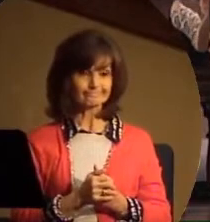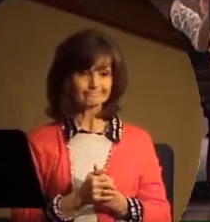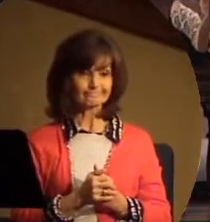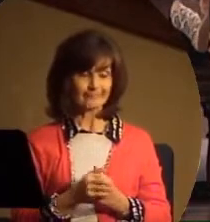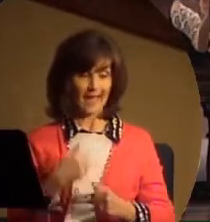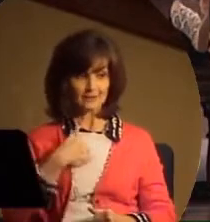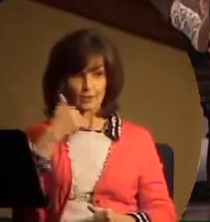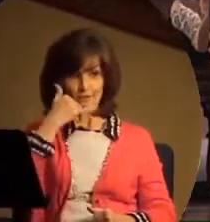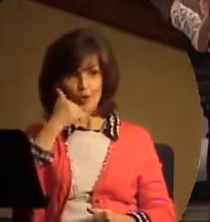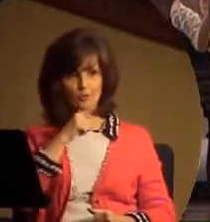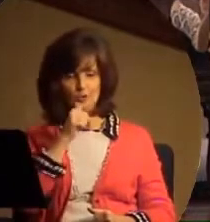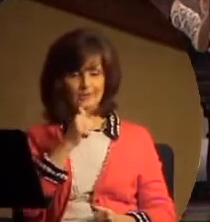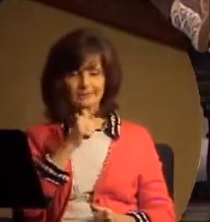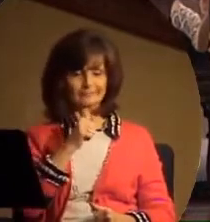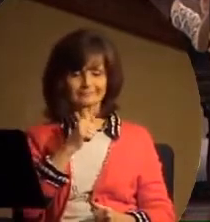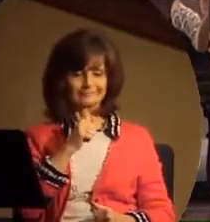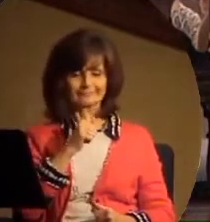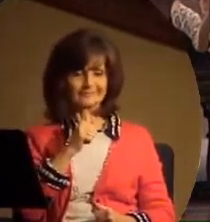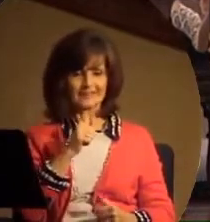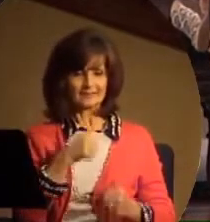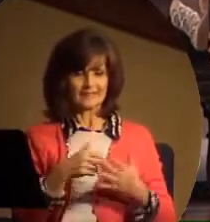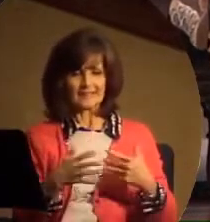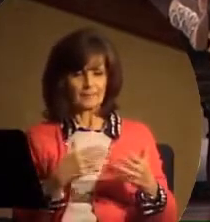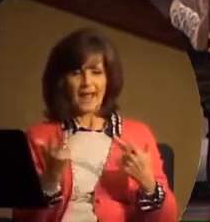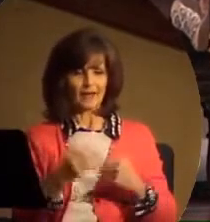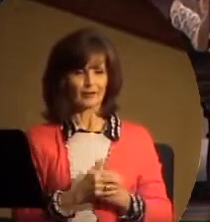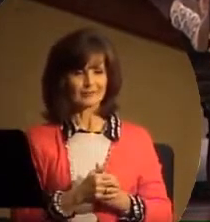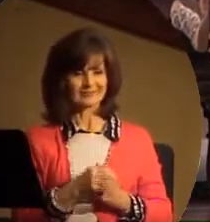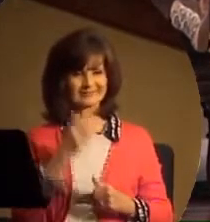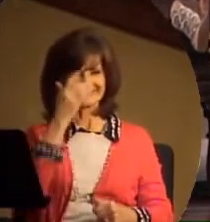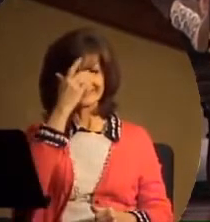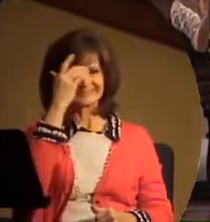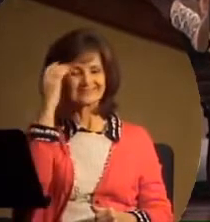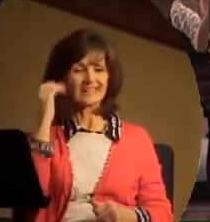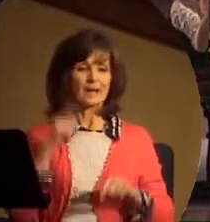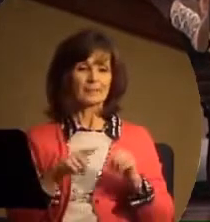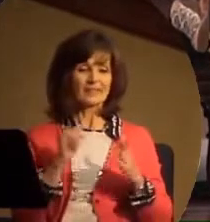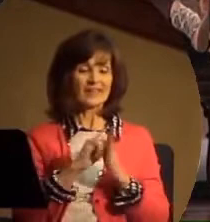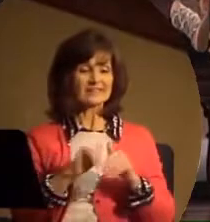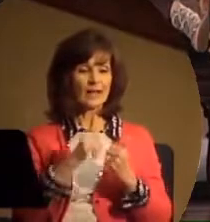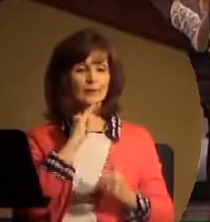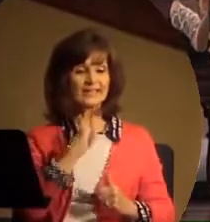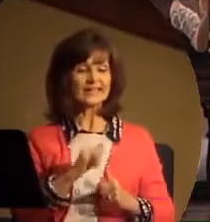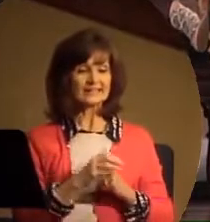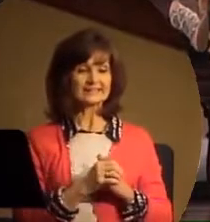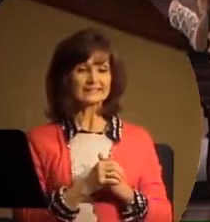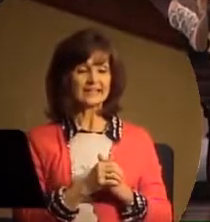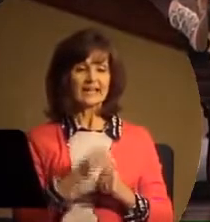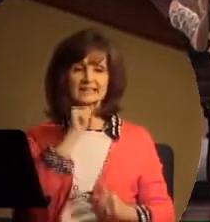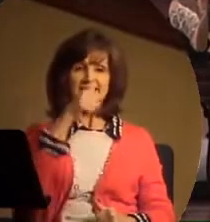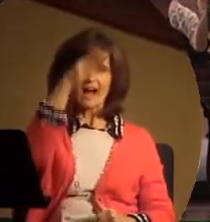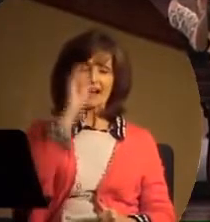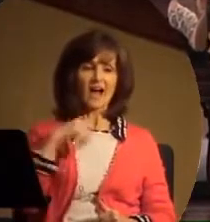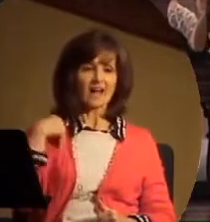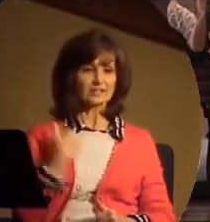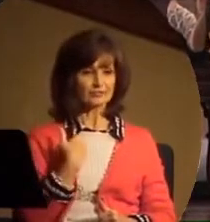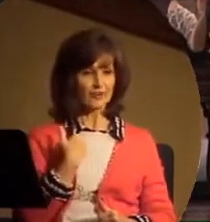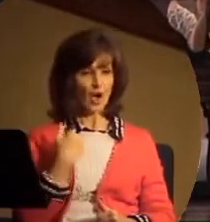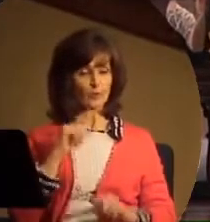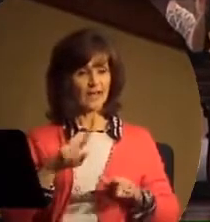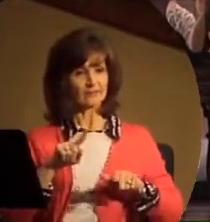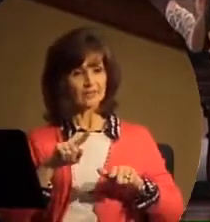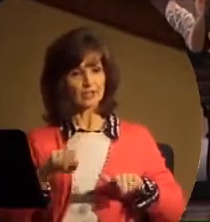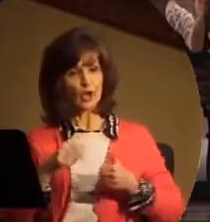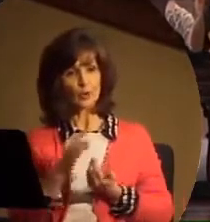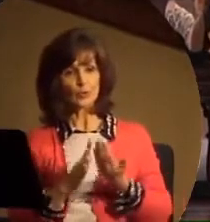I was on the phone, so it didn't really matter at that particular time. But that's the way it is. It's not God's fault that we have to go through